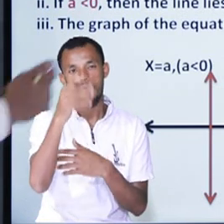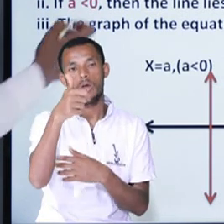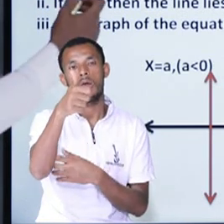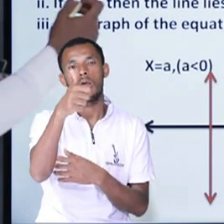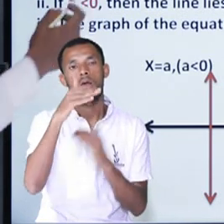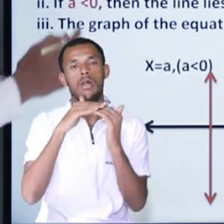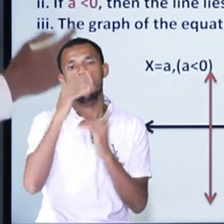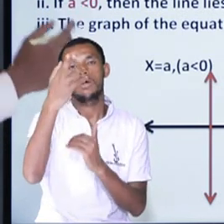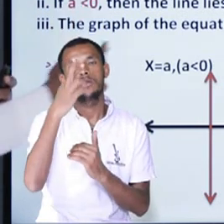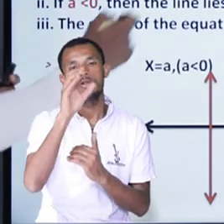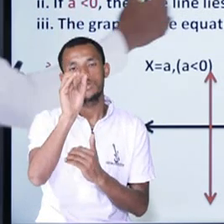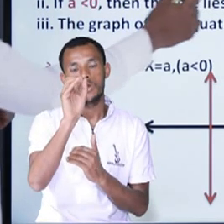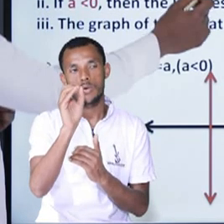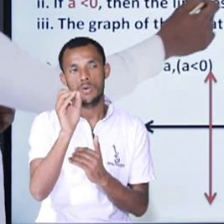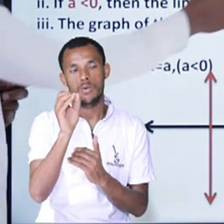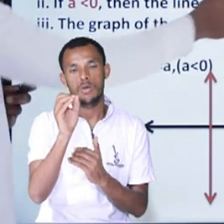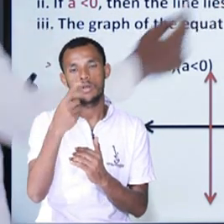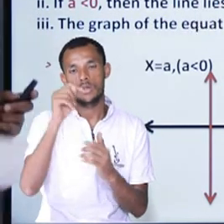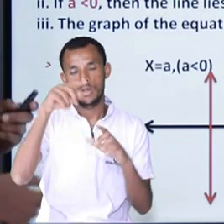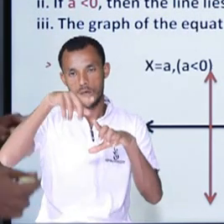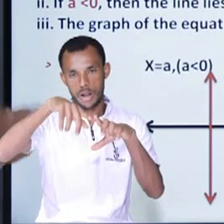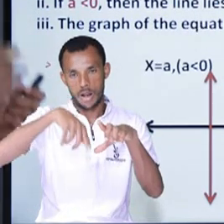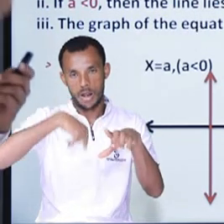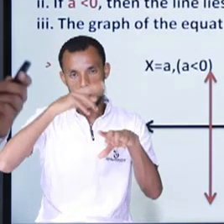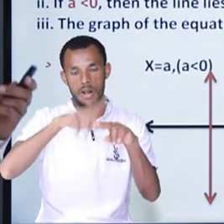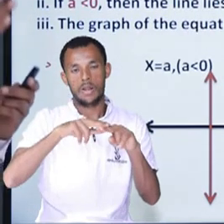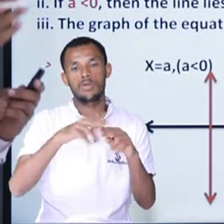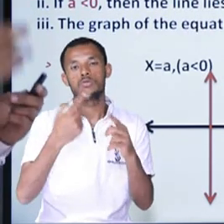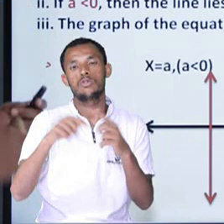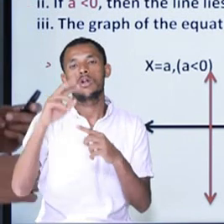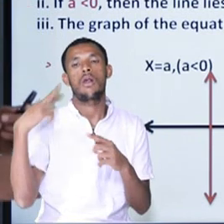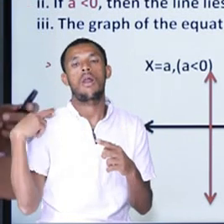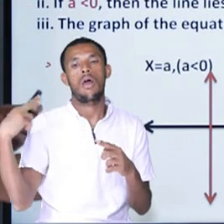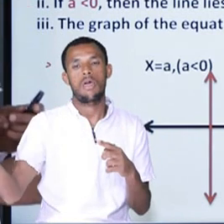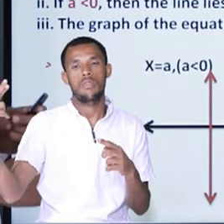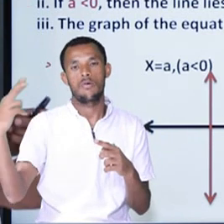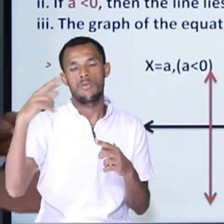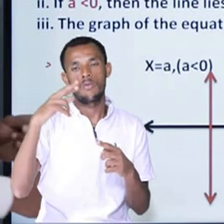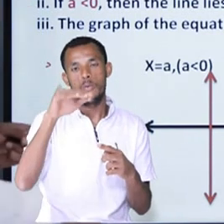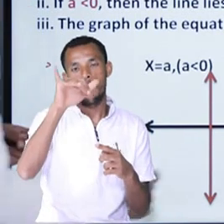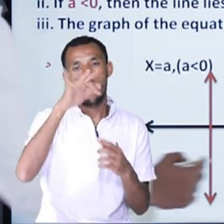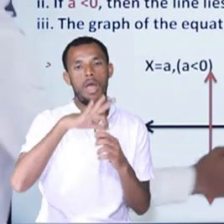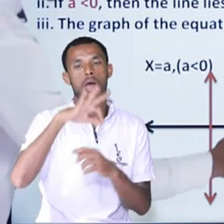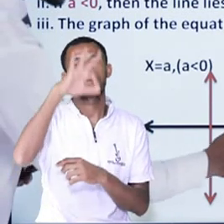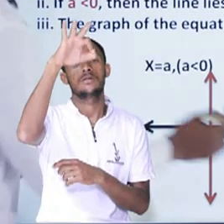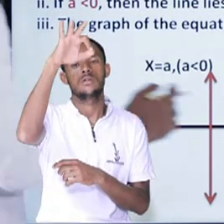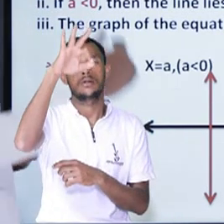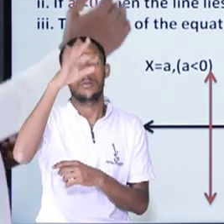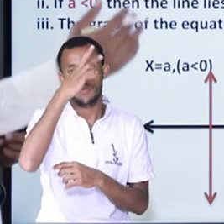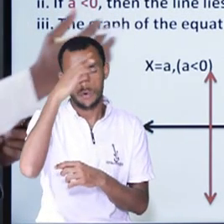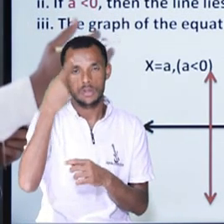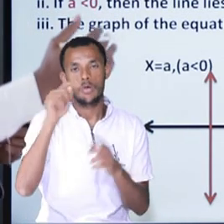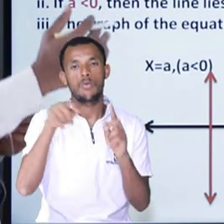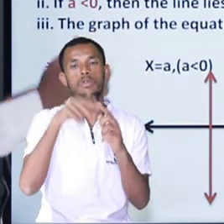a is greater than 0, then the line lies to the right of the y-axis. That means